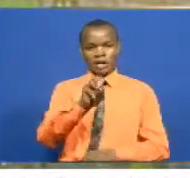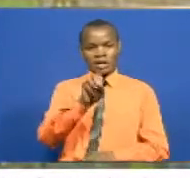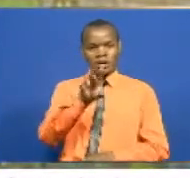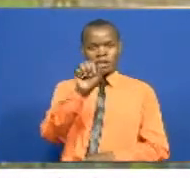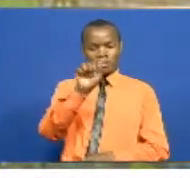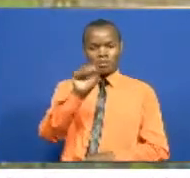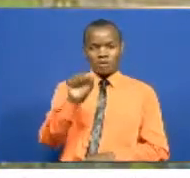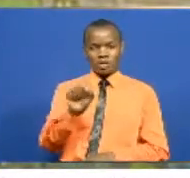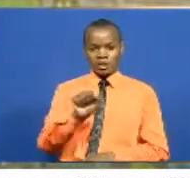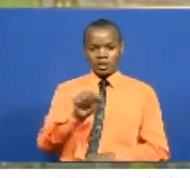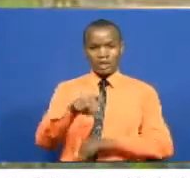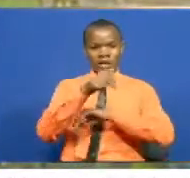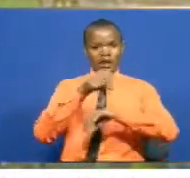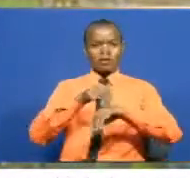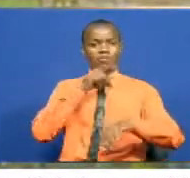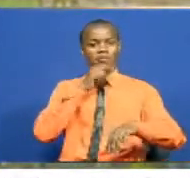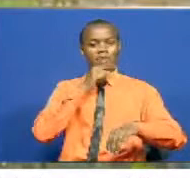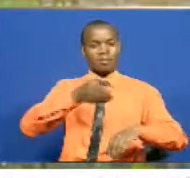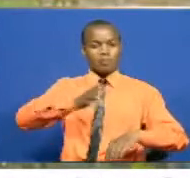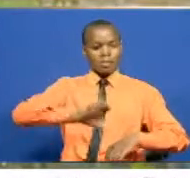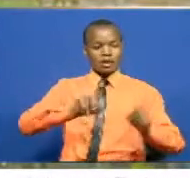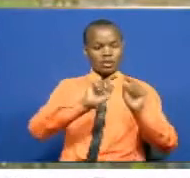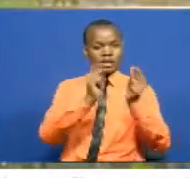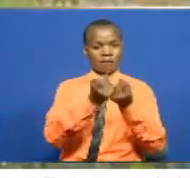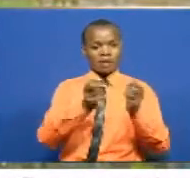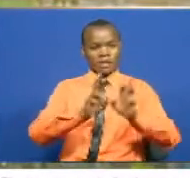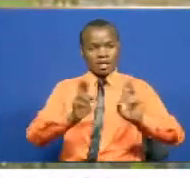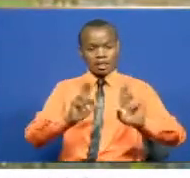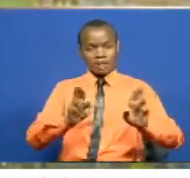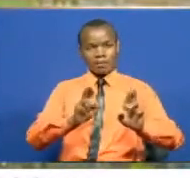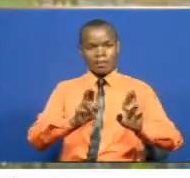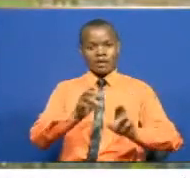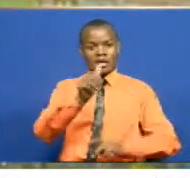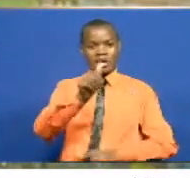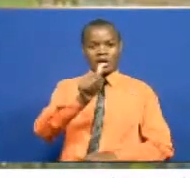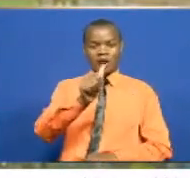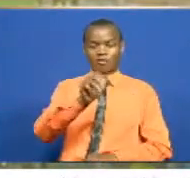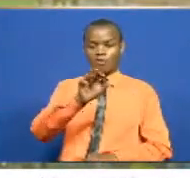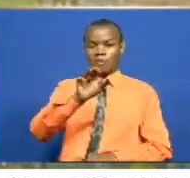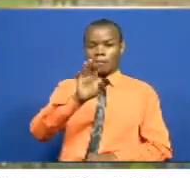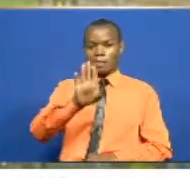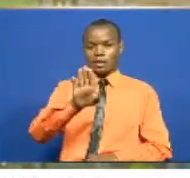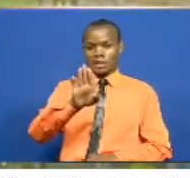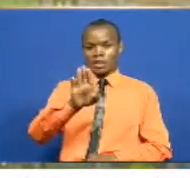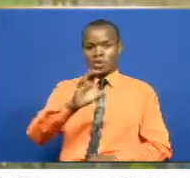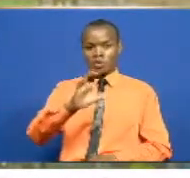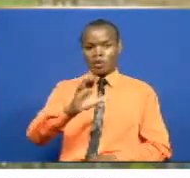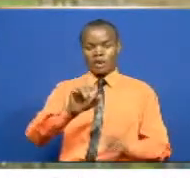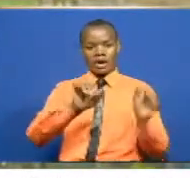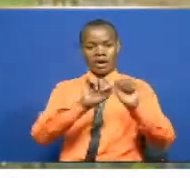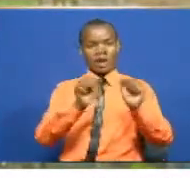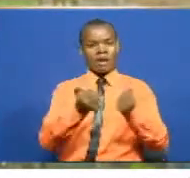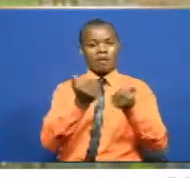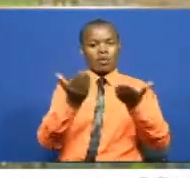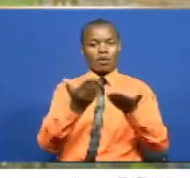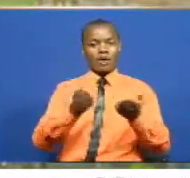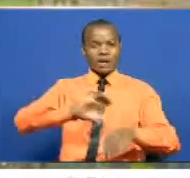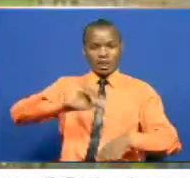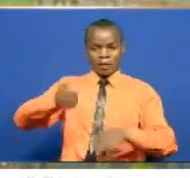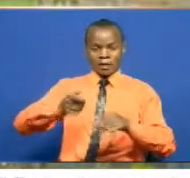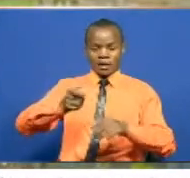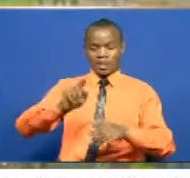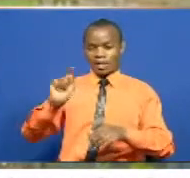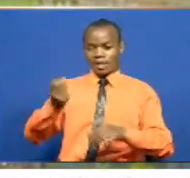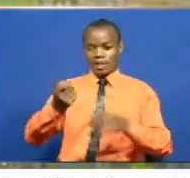men's basketball team. They are preparing for the AfroBasket qualifiers. They will be taking place in Yaounde, Cameroon, and Kenya will be playing on the